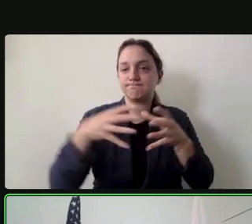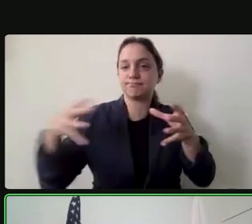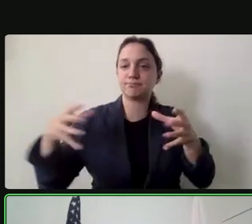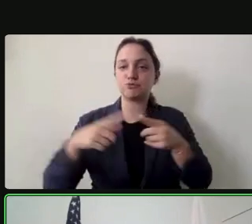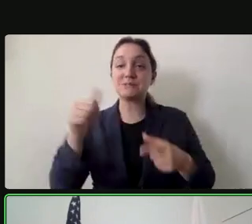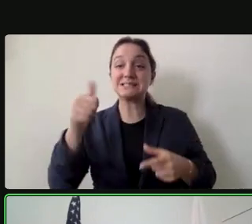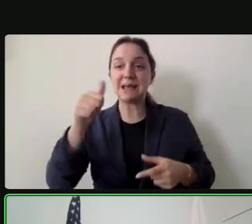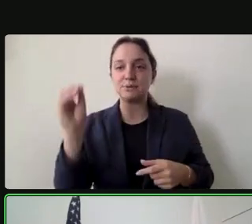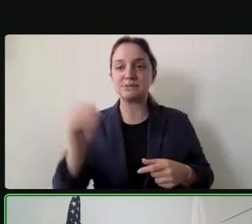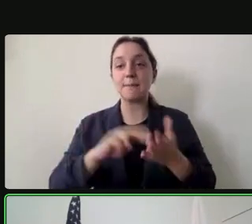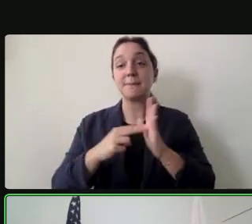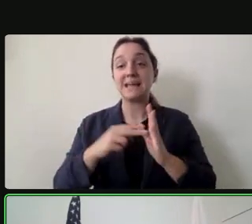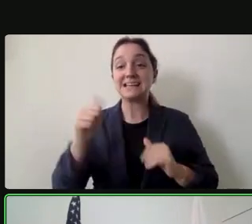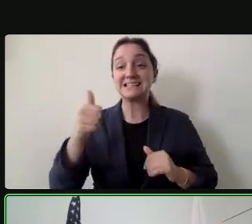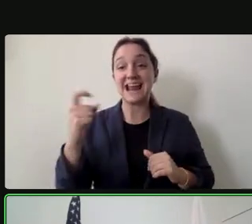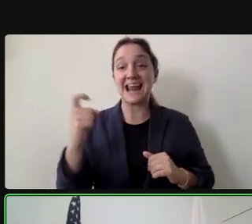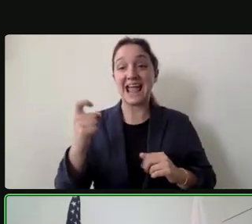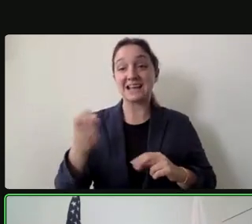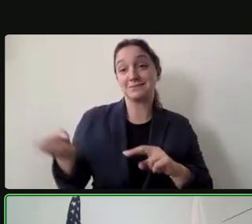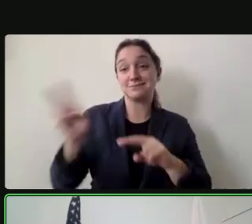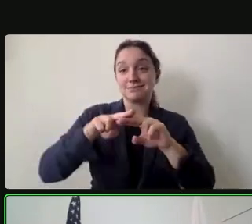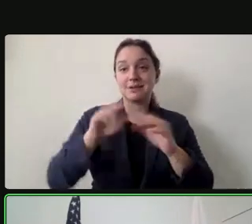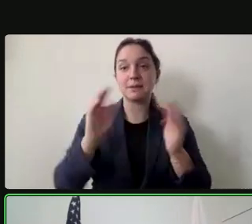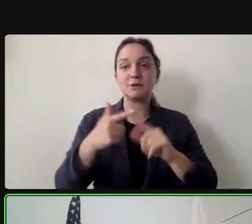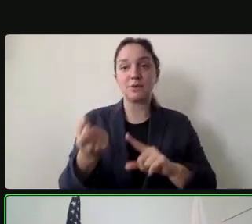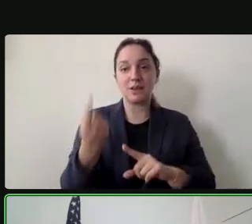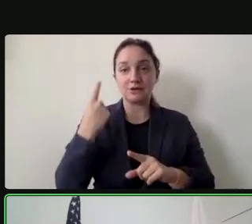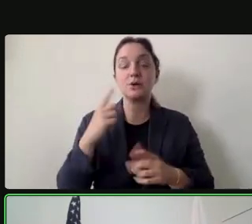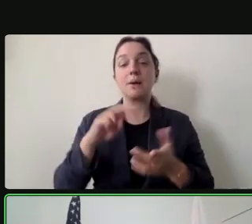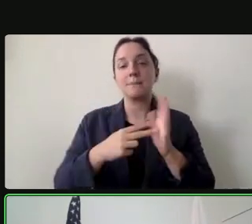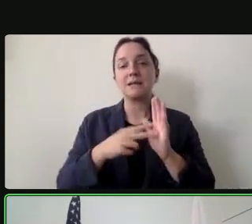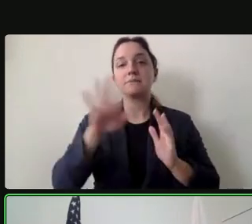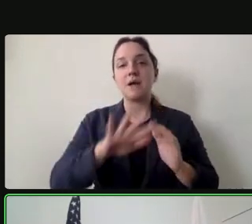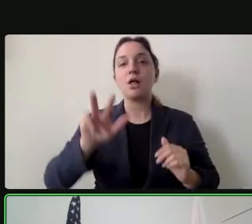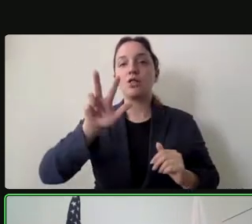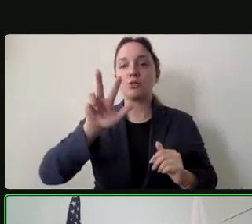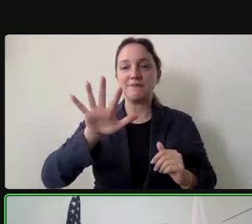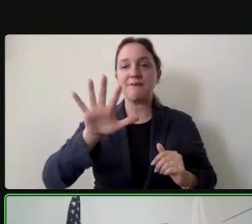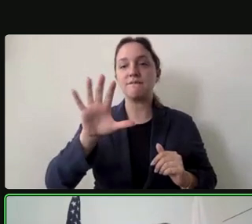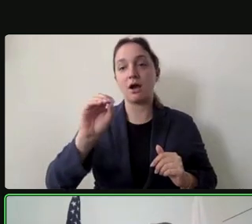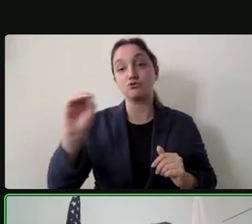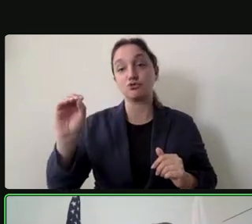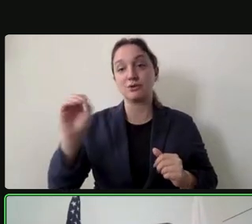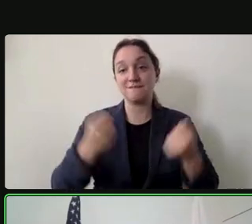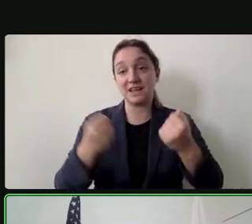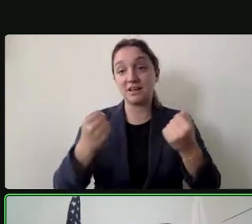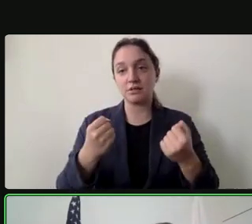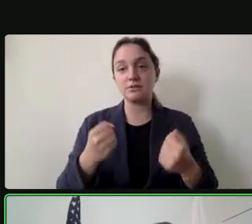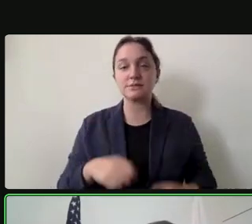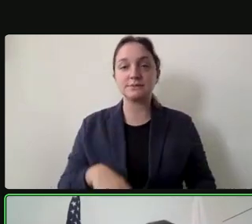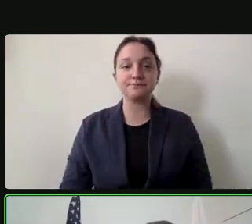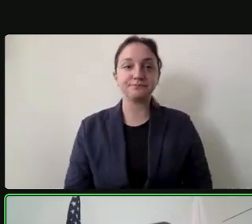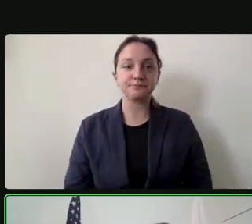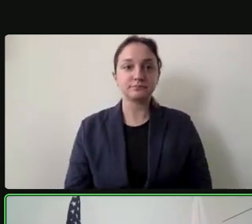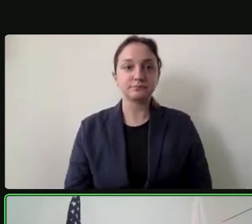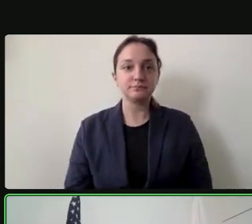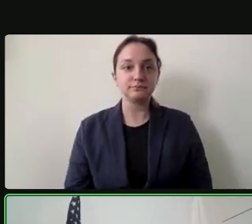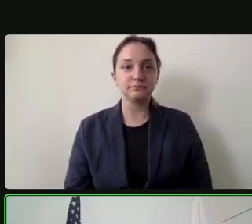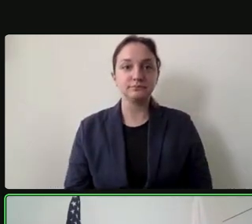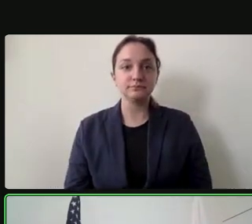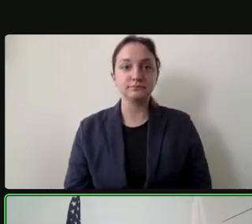10x what we did last year, and approximately 3,500 vehicles be zero emission vehicles. And in that